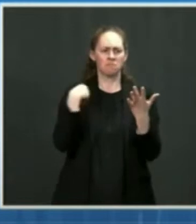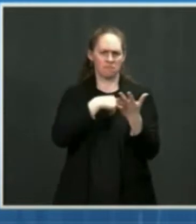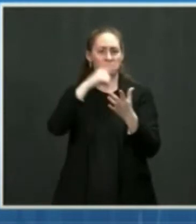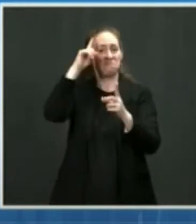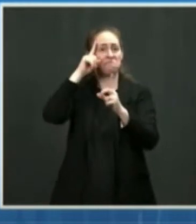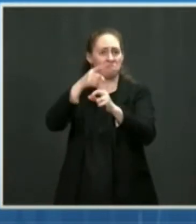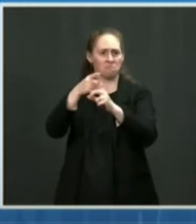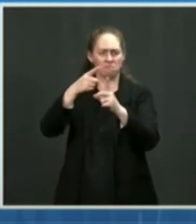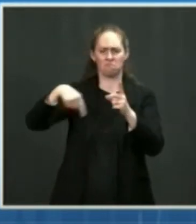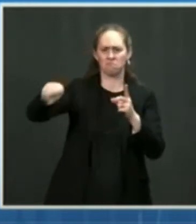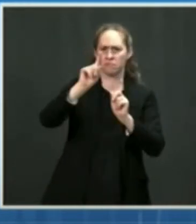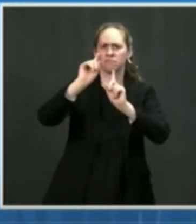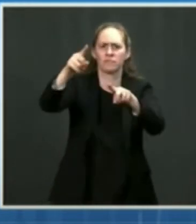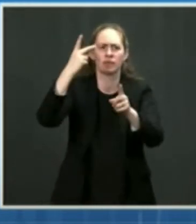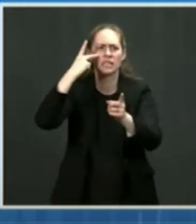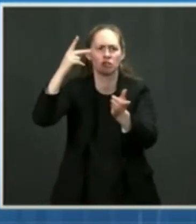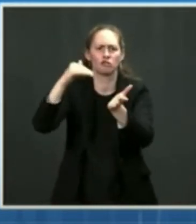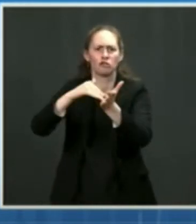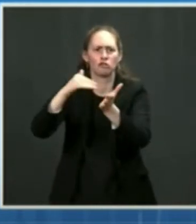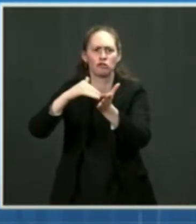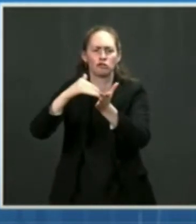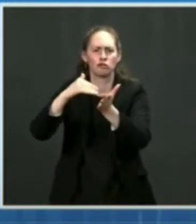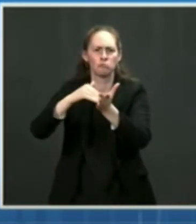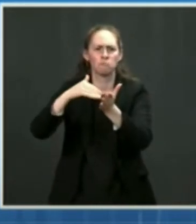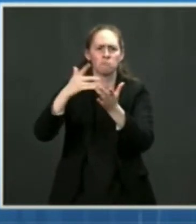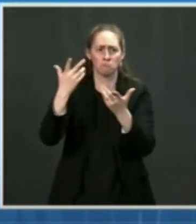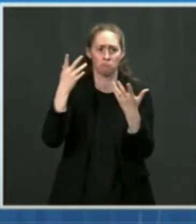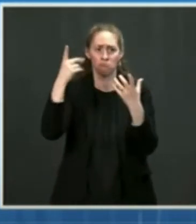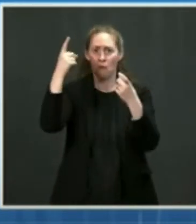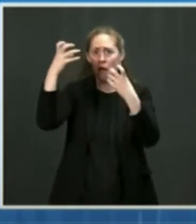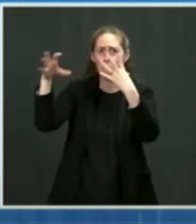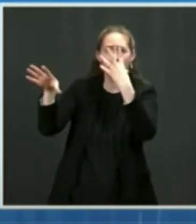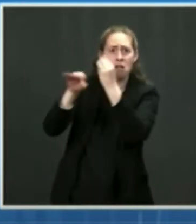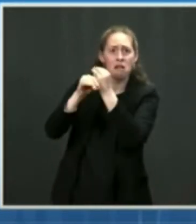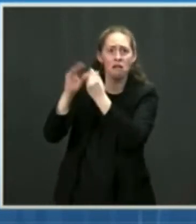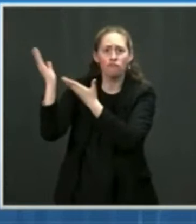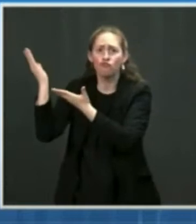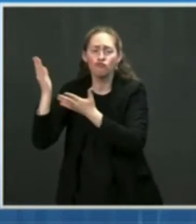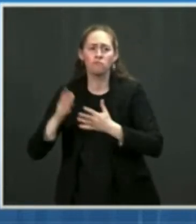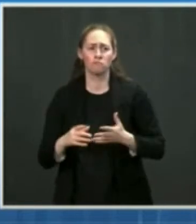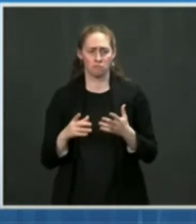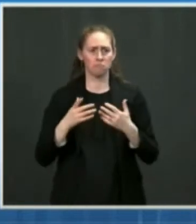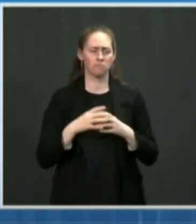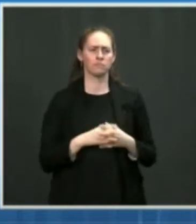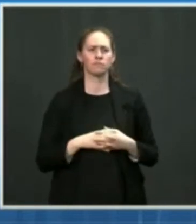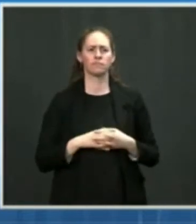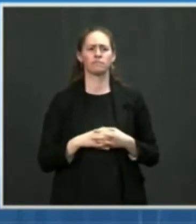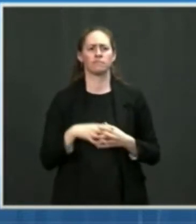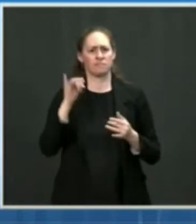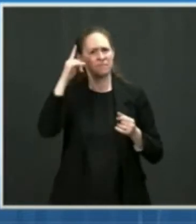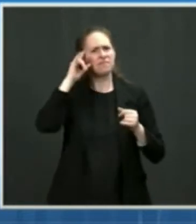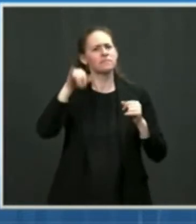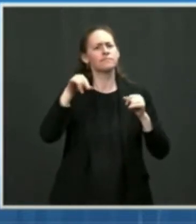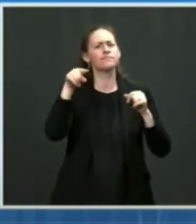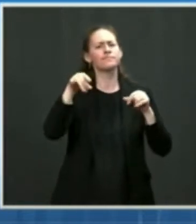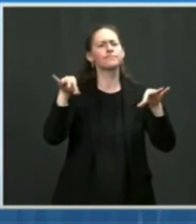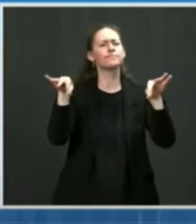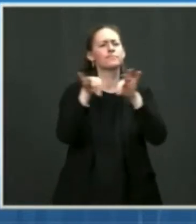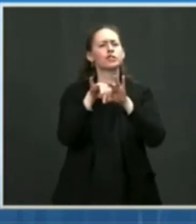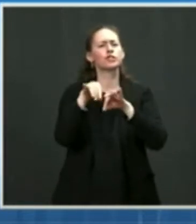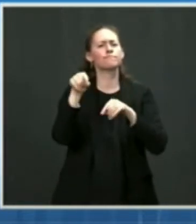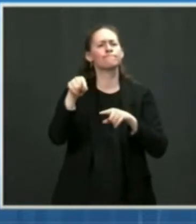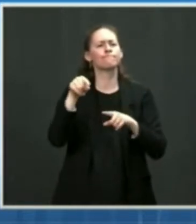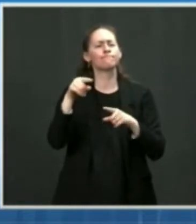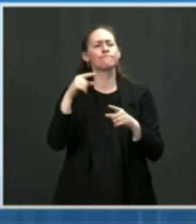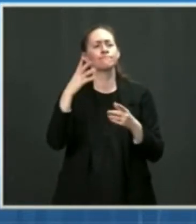And Dr. Walenksy, you may want to comment on that. You're welcome to comment on that. And that's an important both for teens